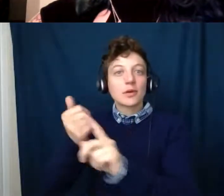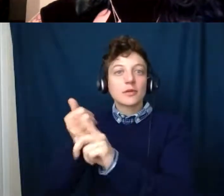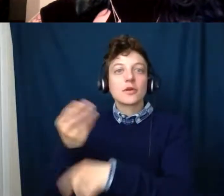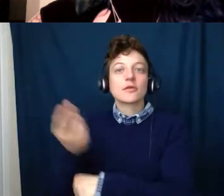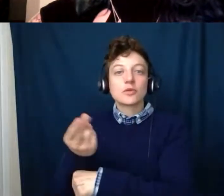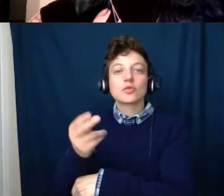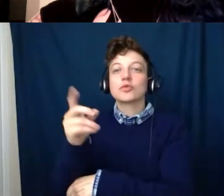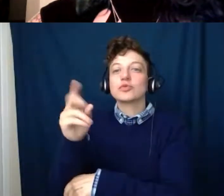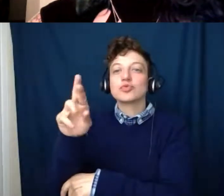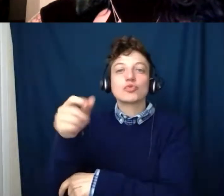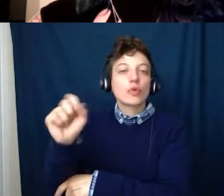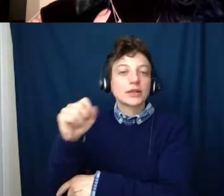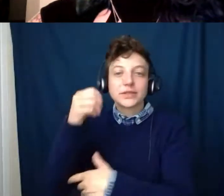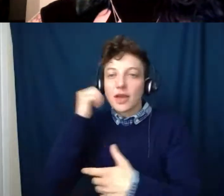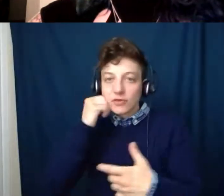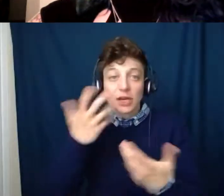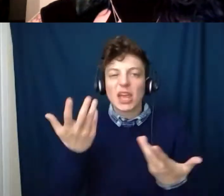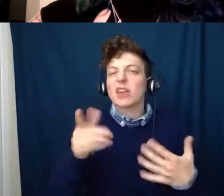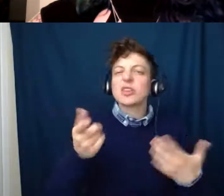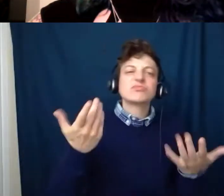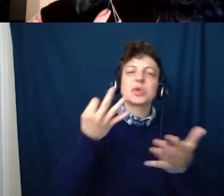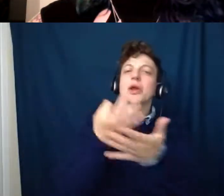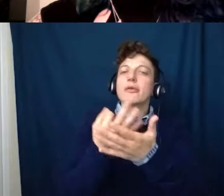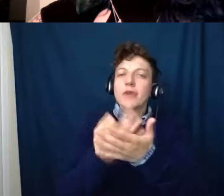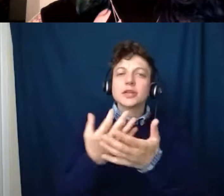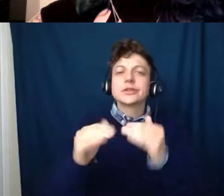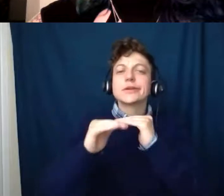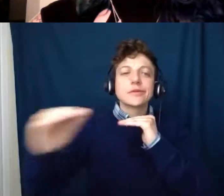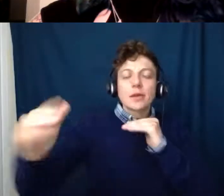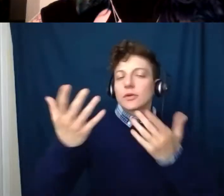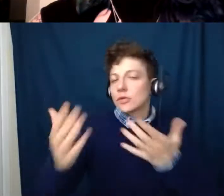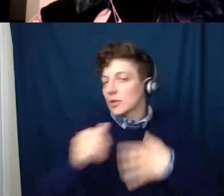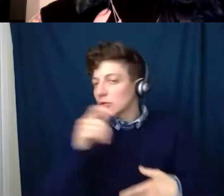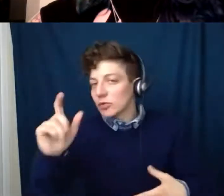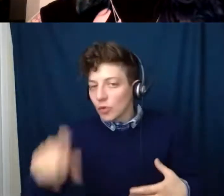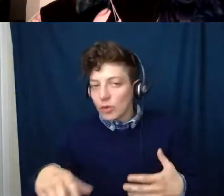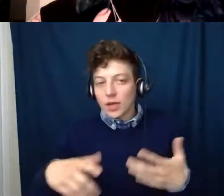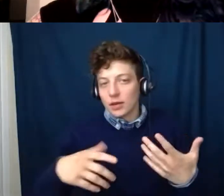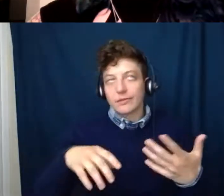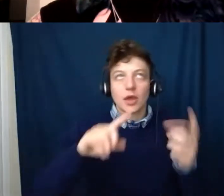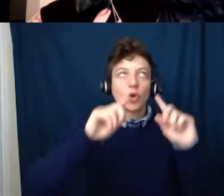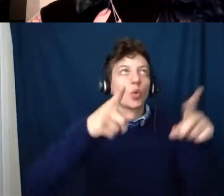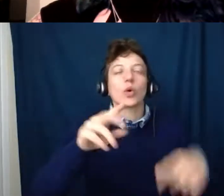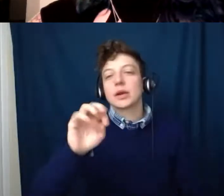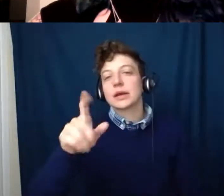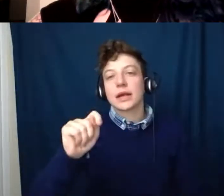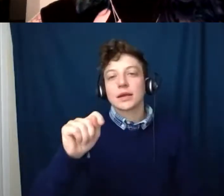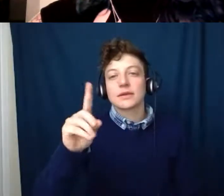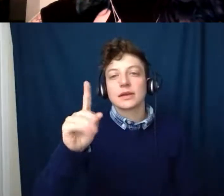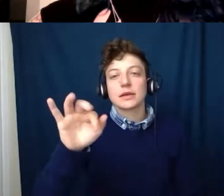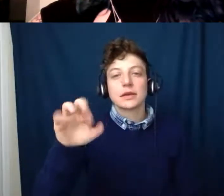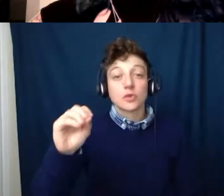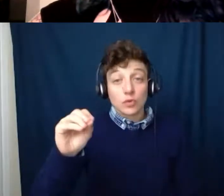Let's say that you're relatively financially stable as well, and so you may not need to get it from Next Distro. Do you then